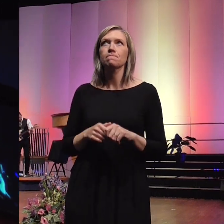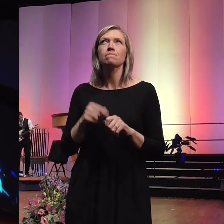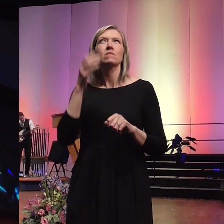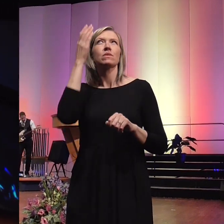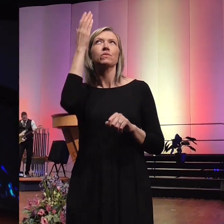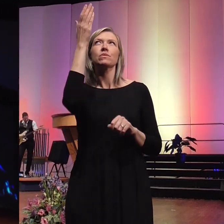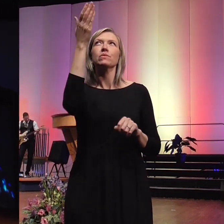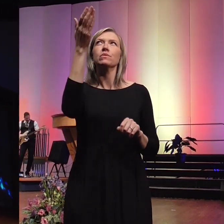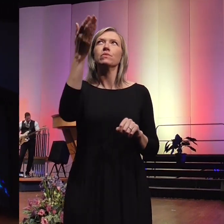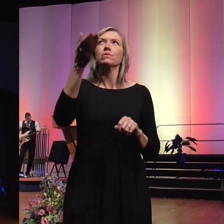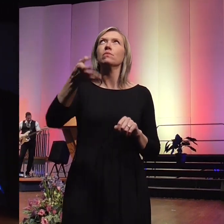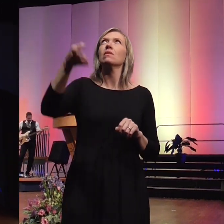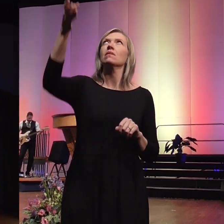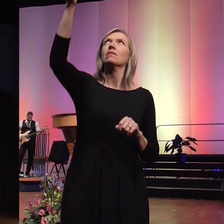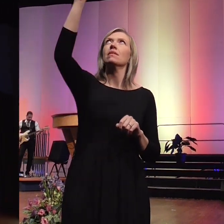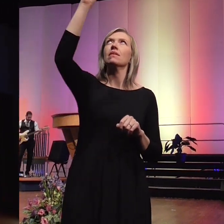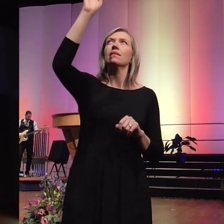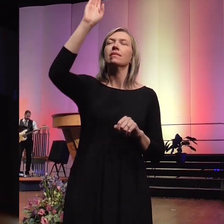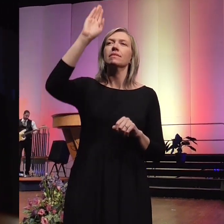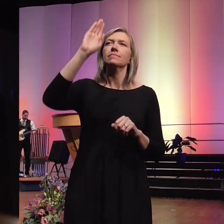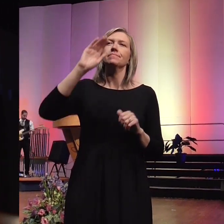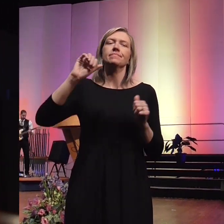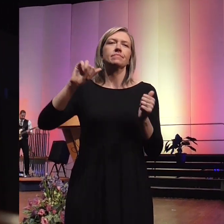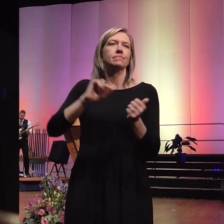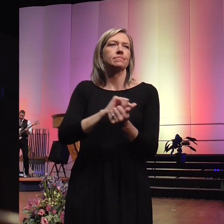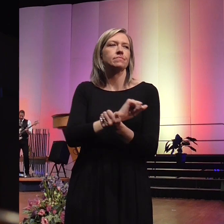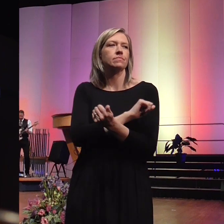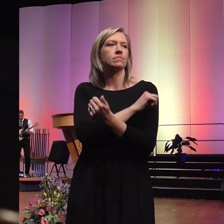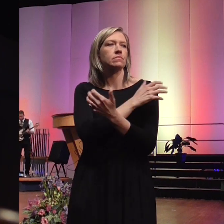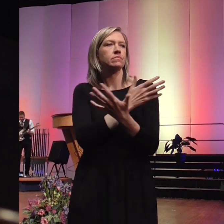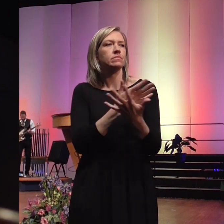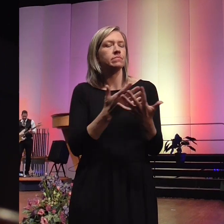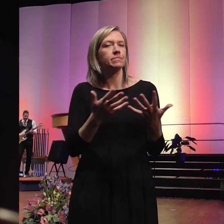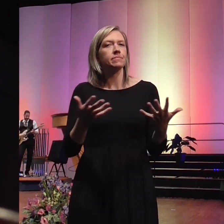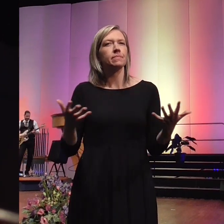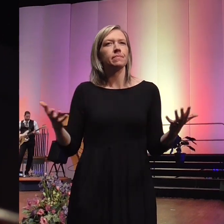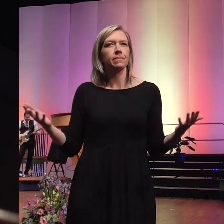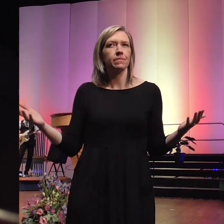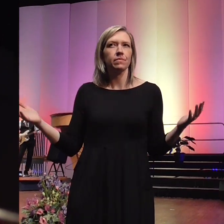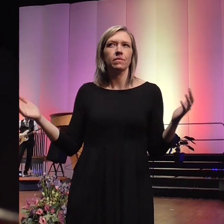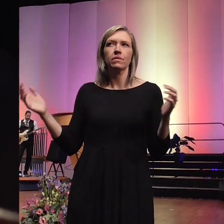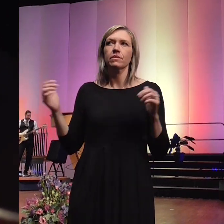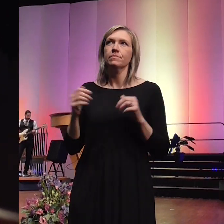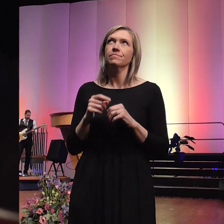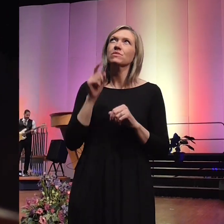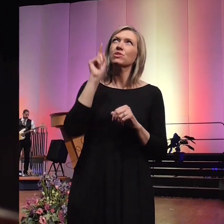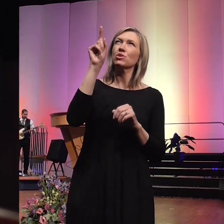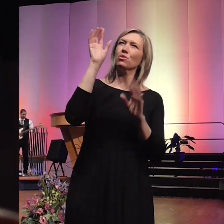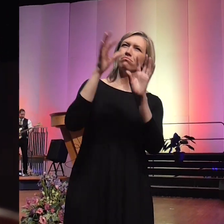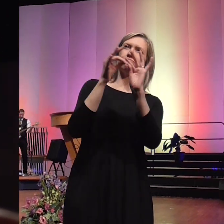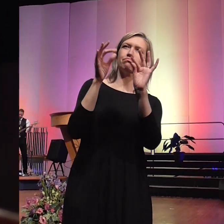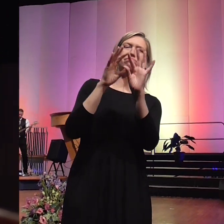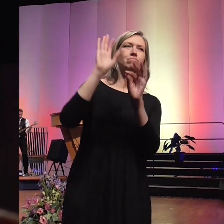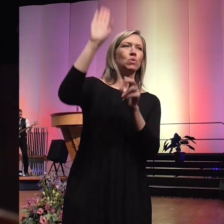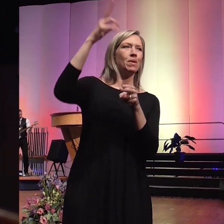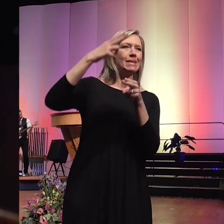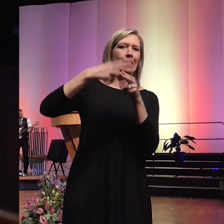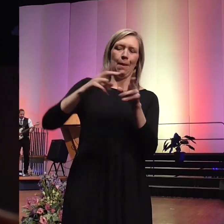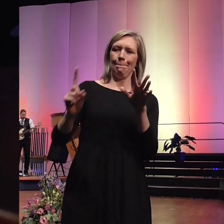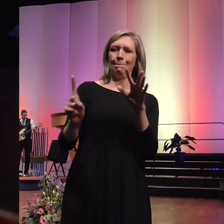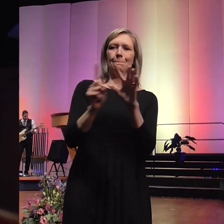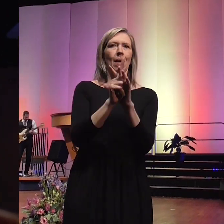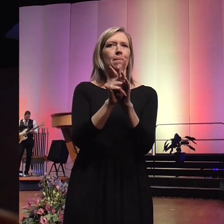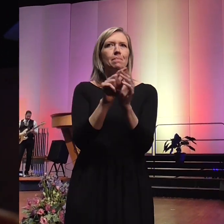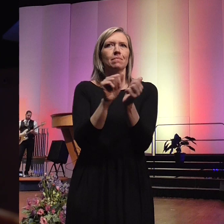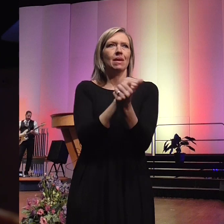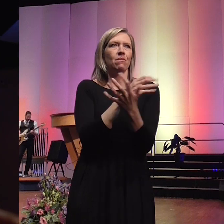You are God of everything. You spoke your name and